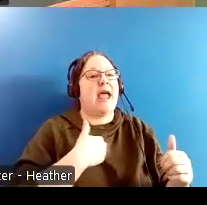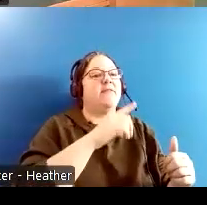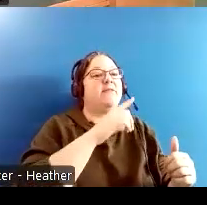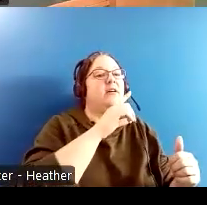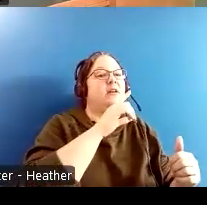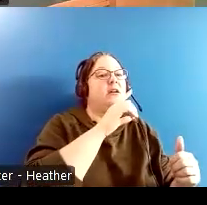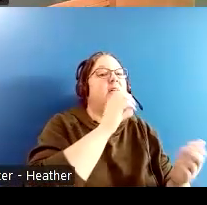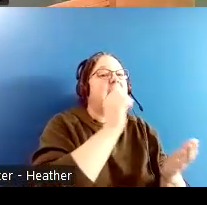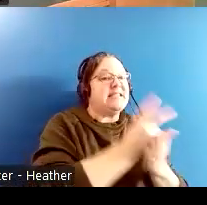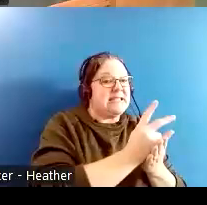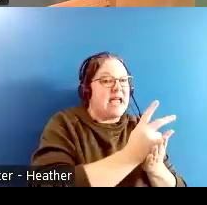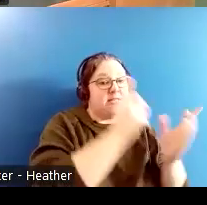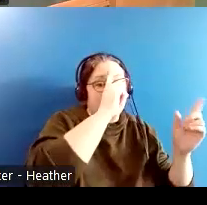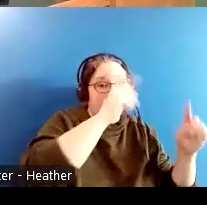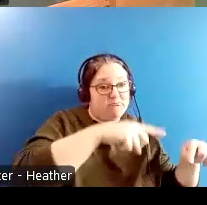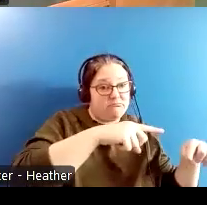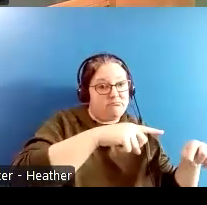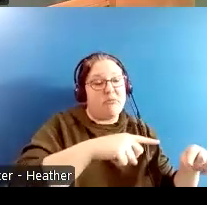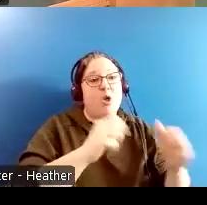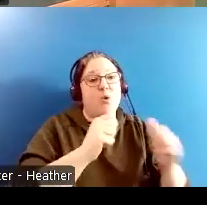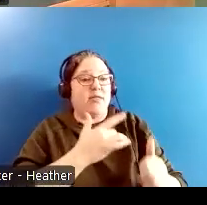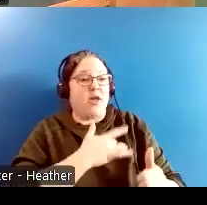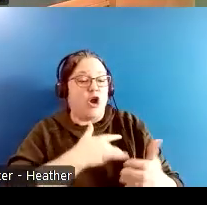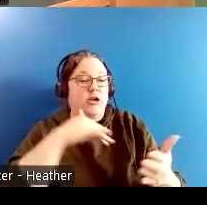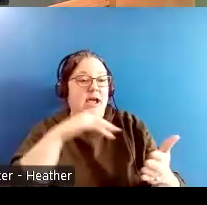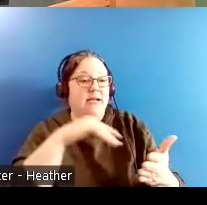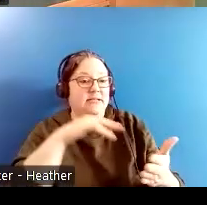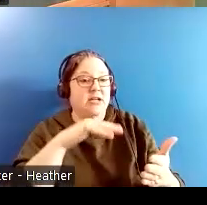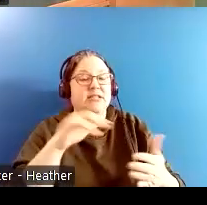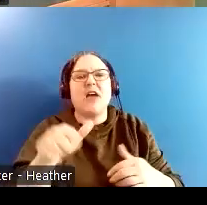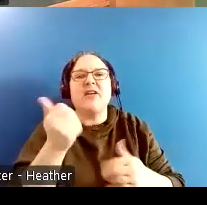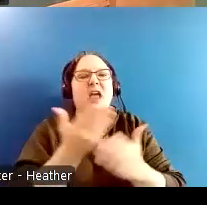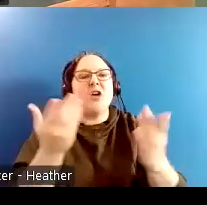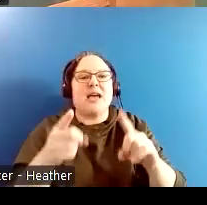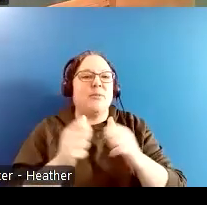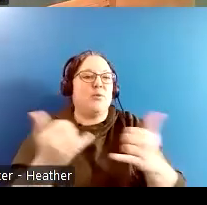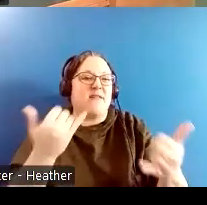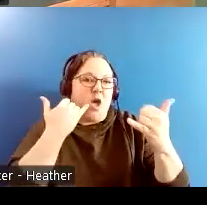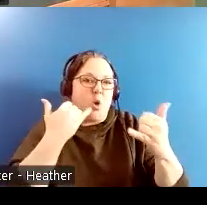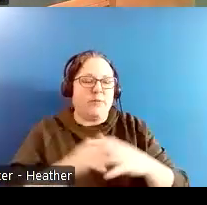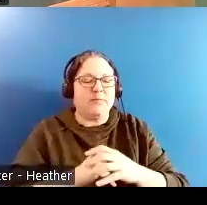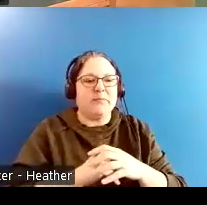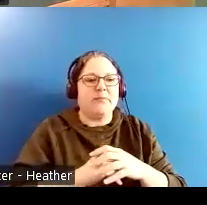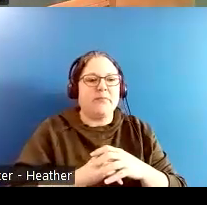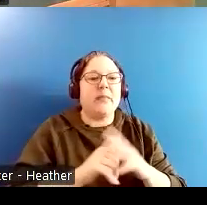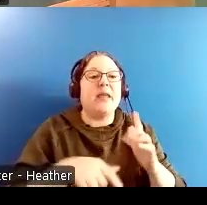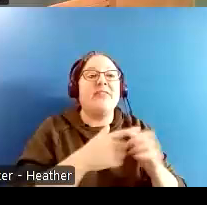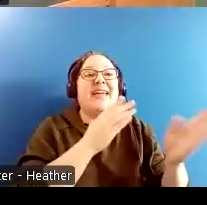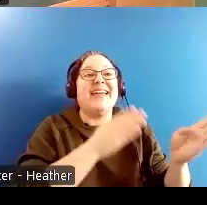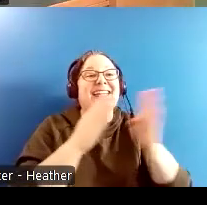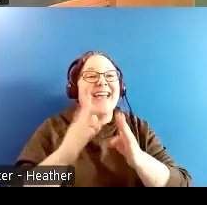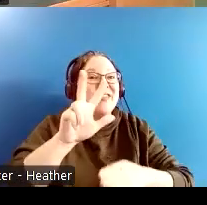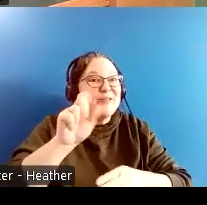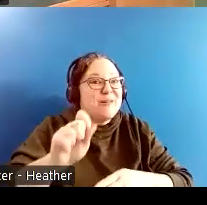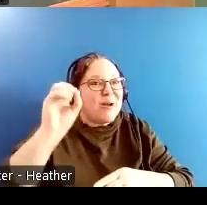cardiac studies, everything else was done over the telephone. And then 3.0 we'll call online.